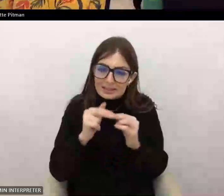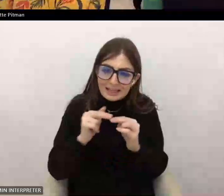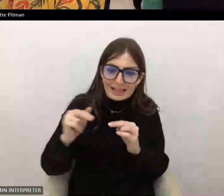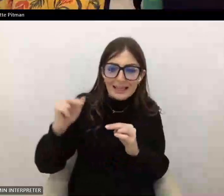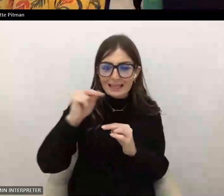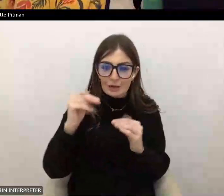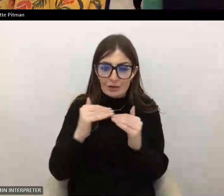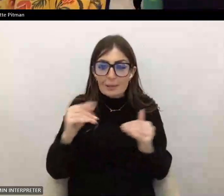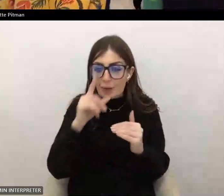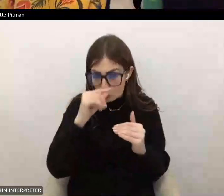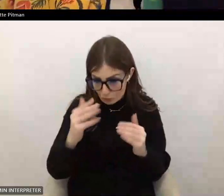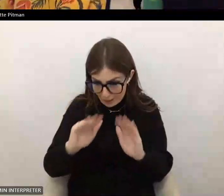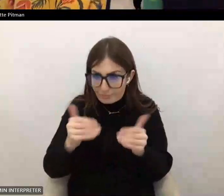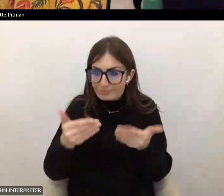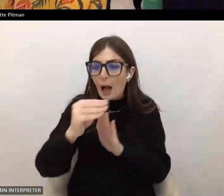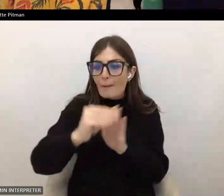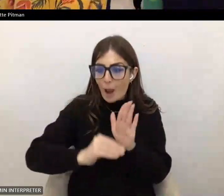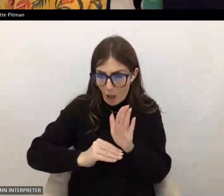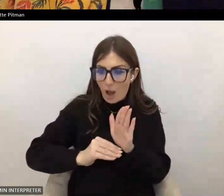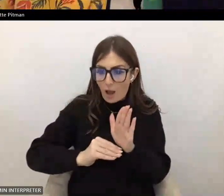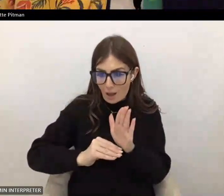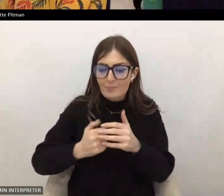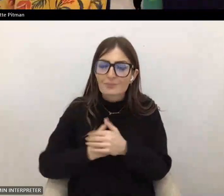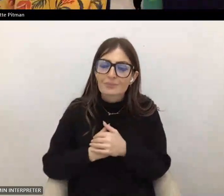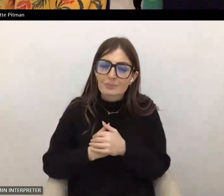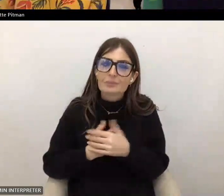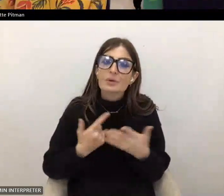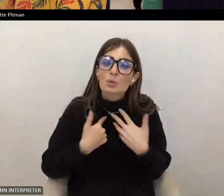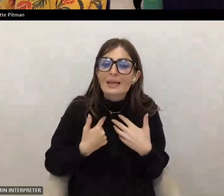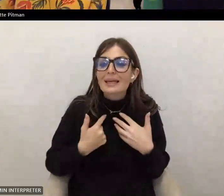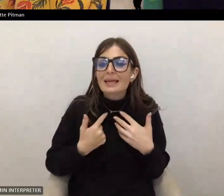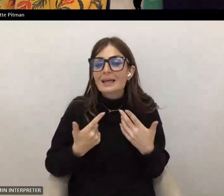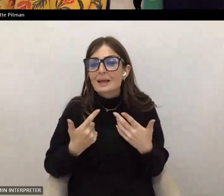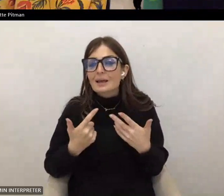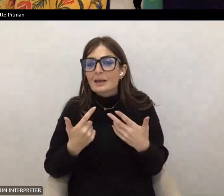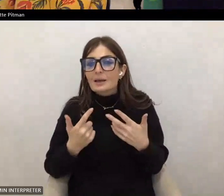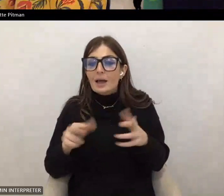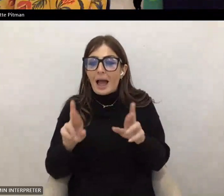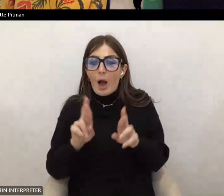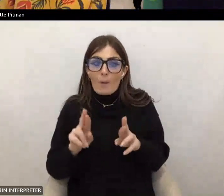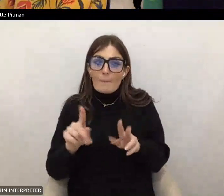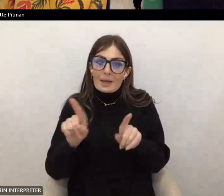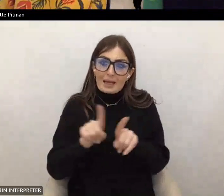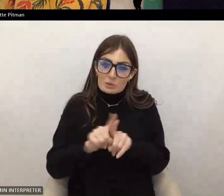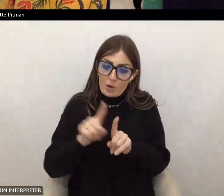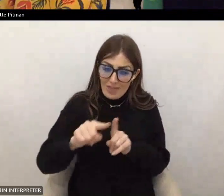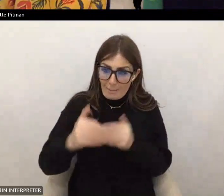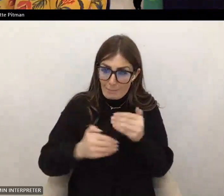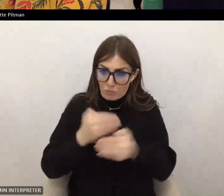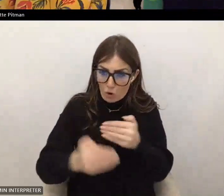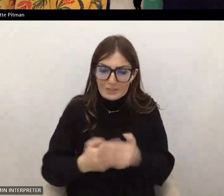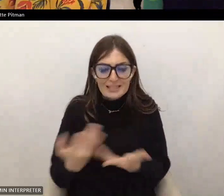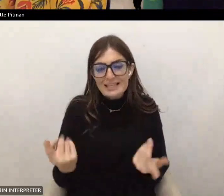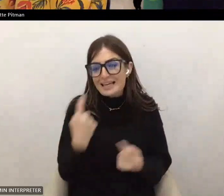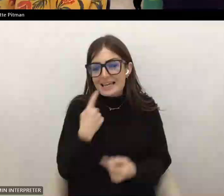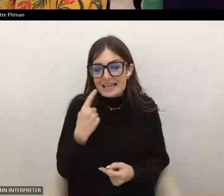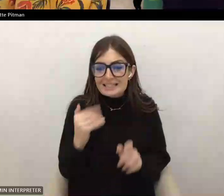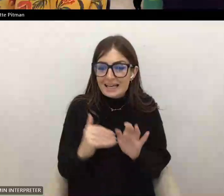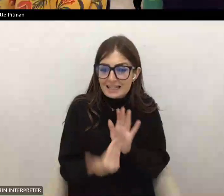people can apply for. We're hoping that also the application process being a lot easier to